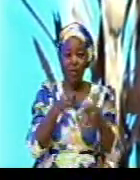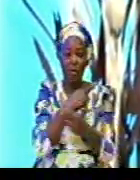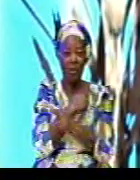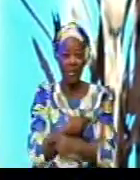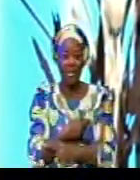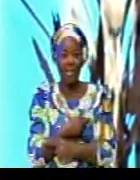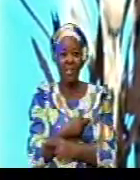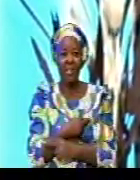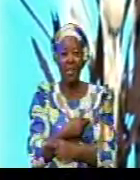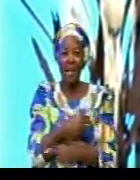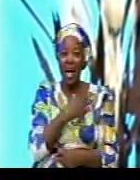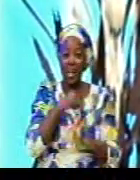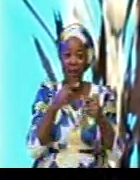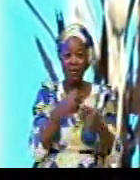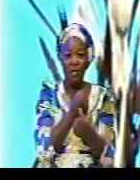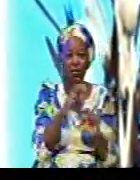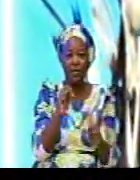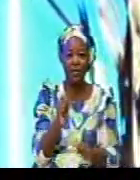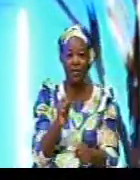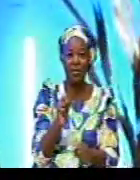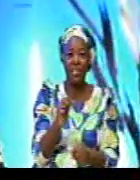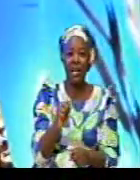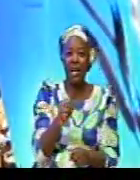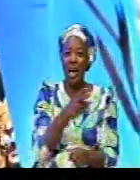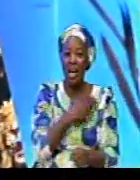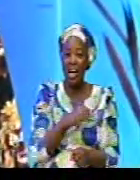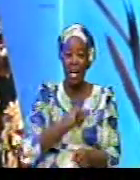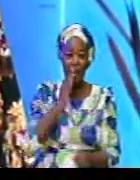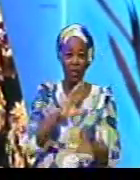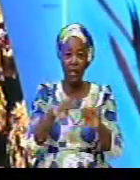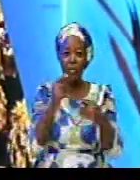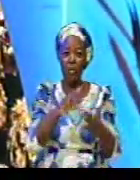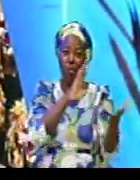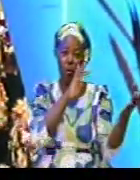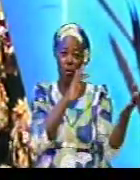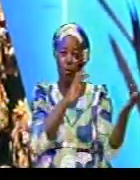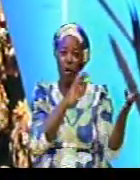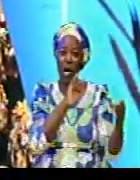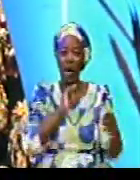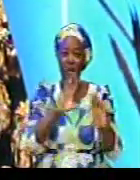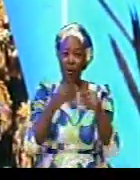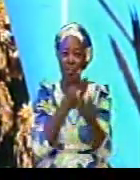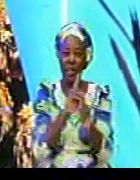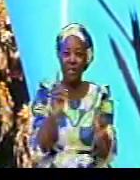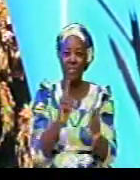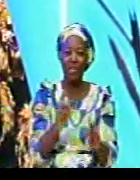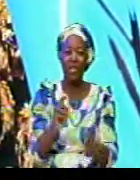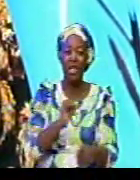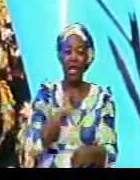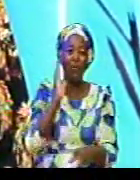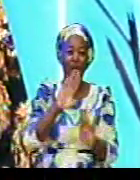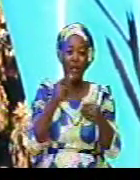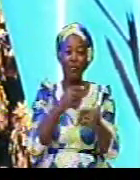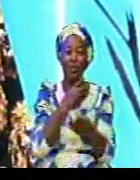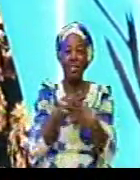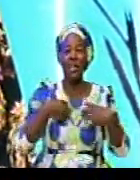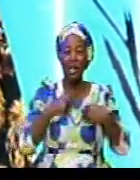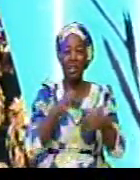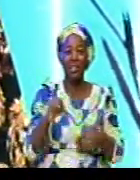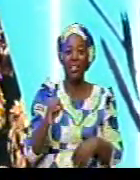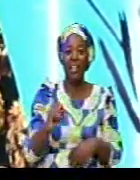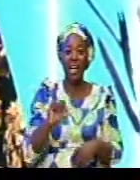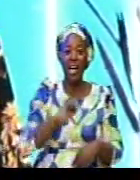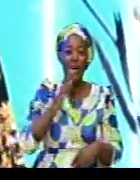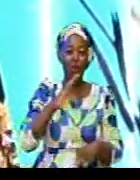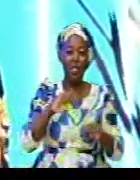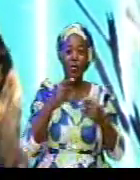lie. If he said, come, I will give you rest, I'll give you salvation, I give you hope, I give